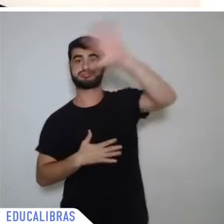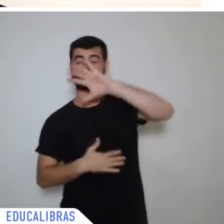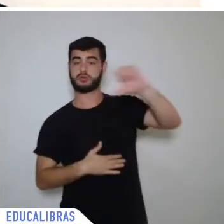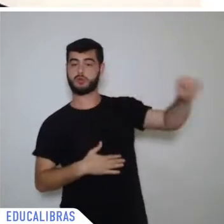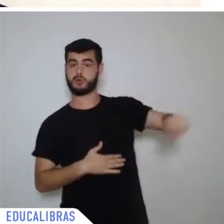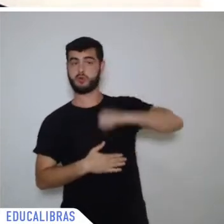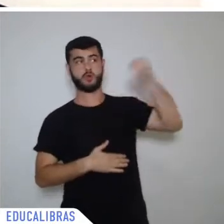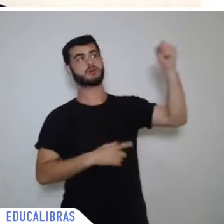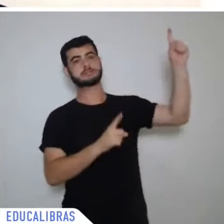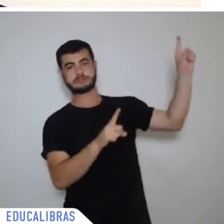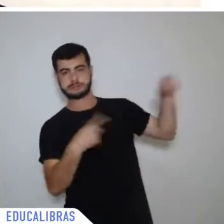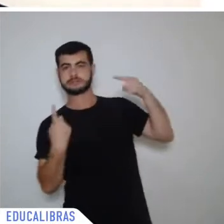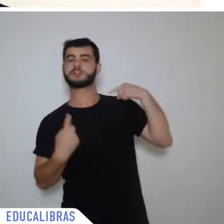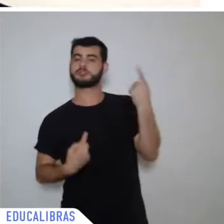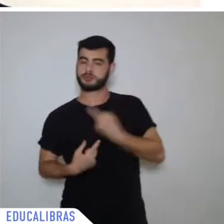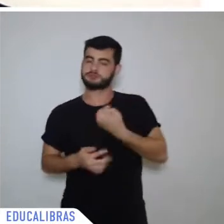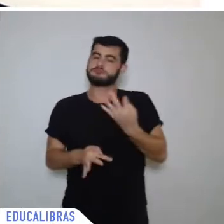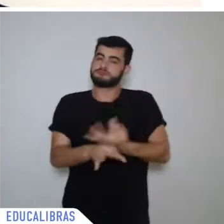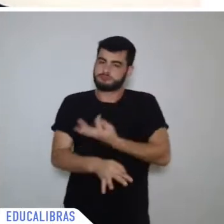because of this